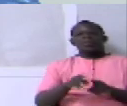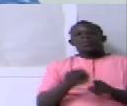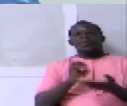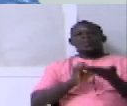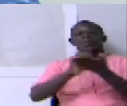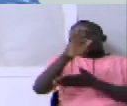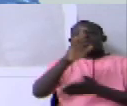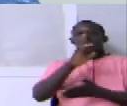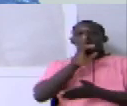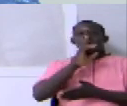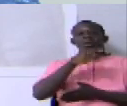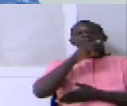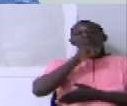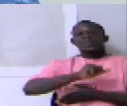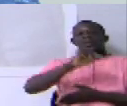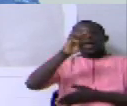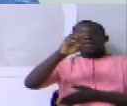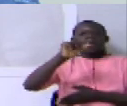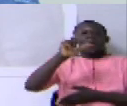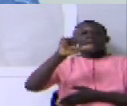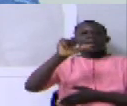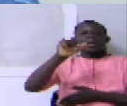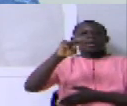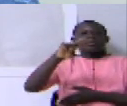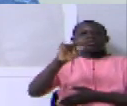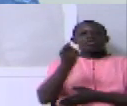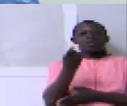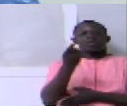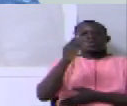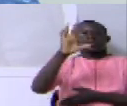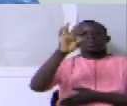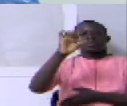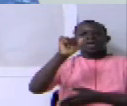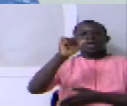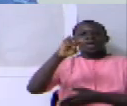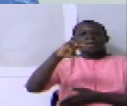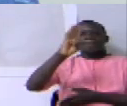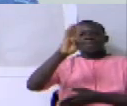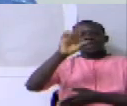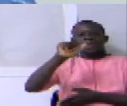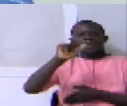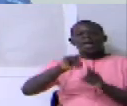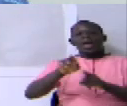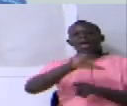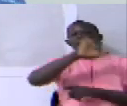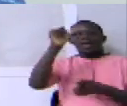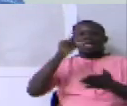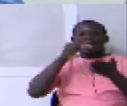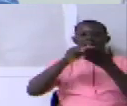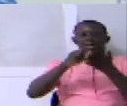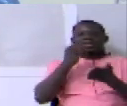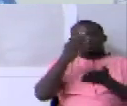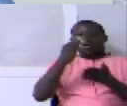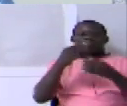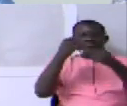addressed to Mr. Malang Tamba, Sergeant, and it says as follows: